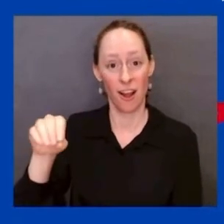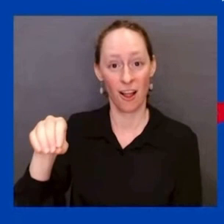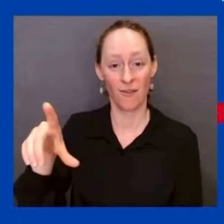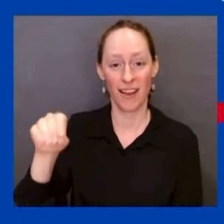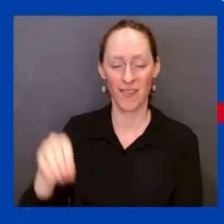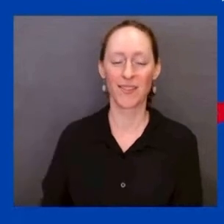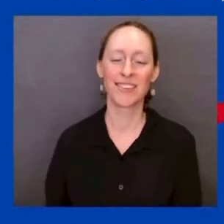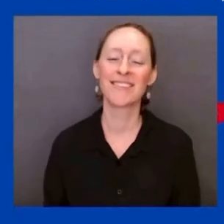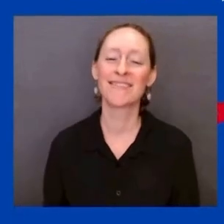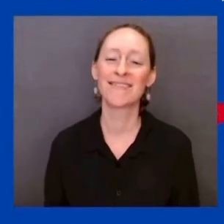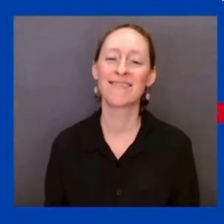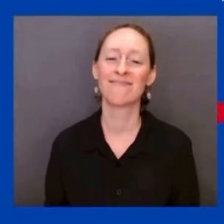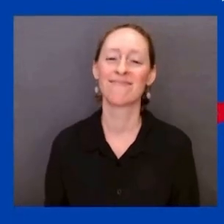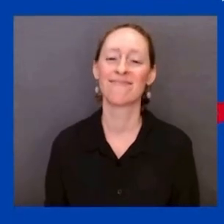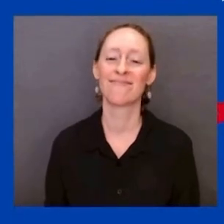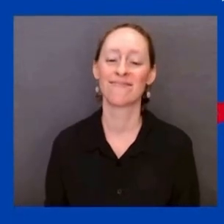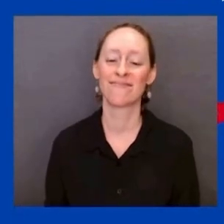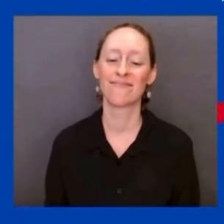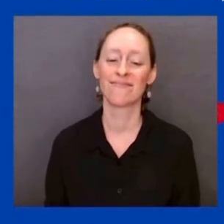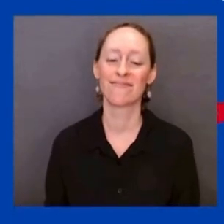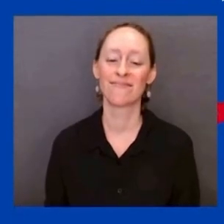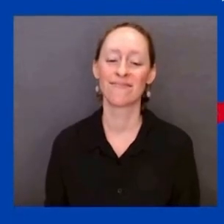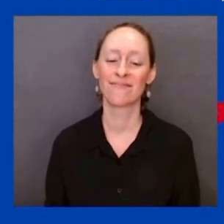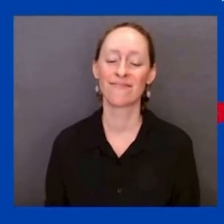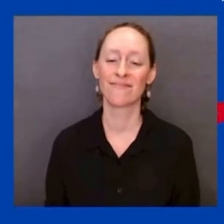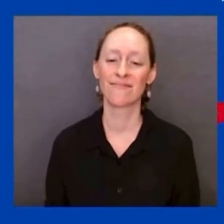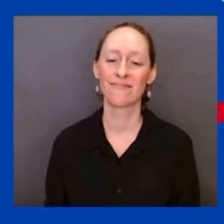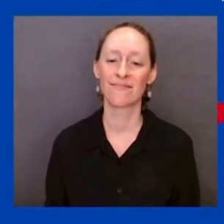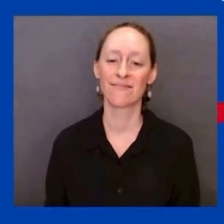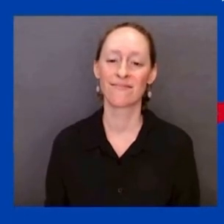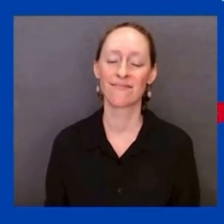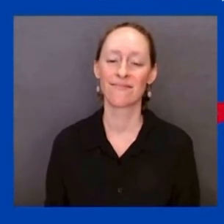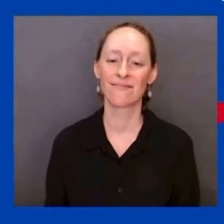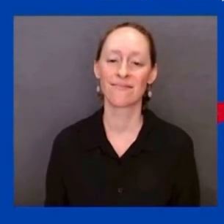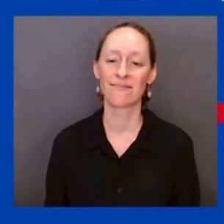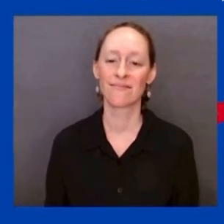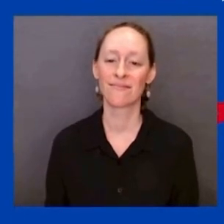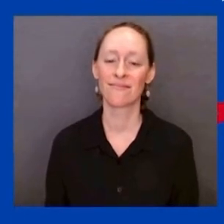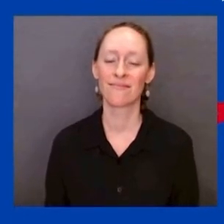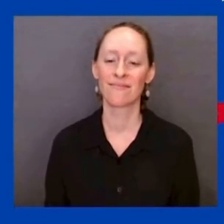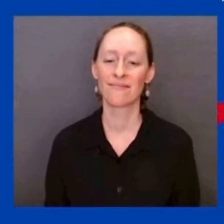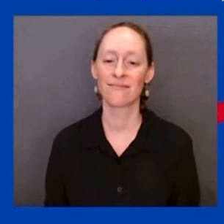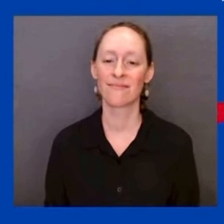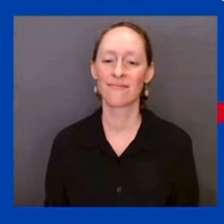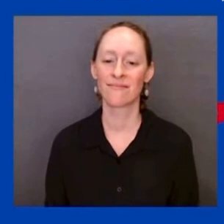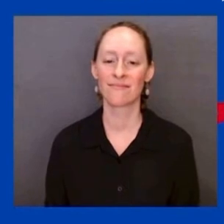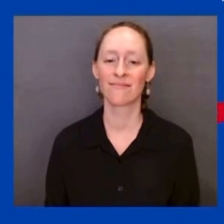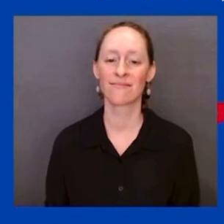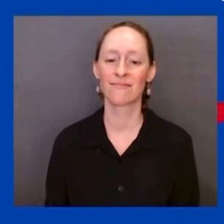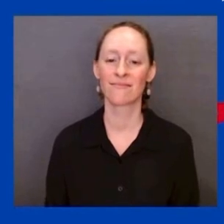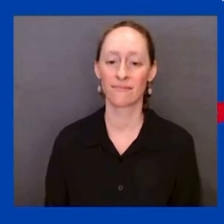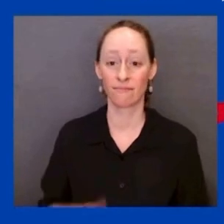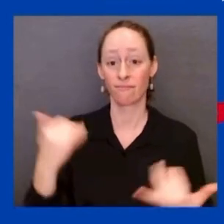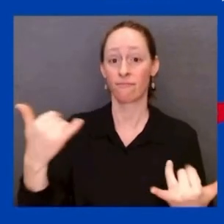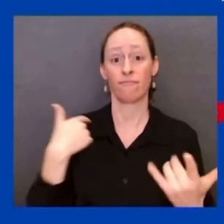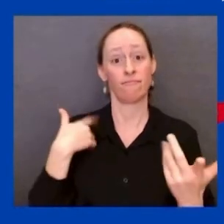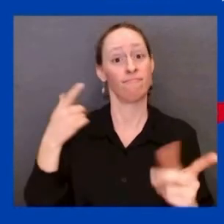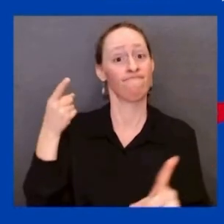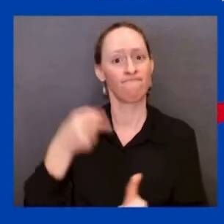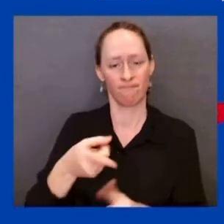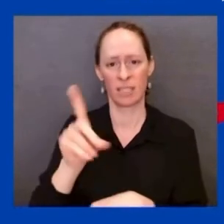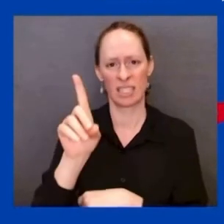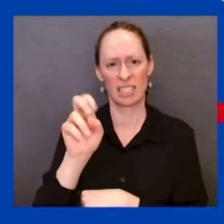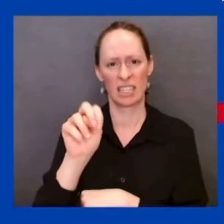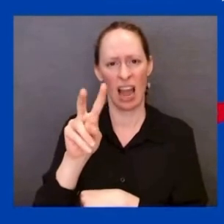I'm currently serving as the president of the Denver Classroom Teachers Association, celebrating our